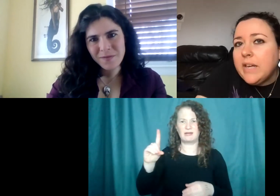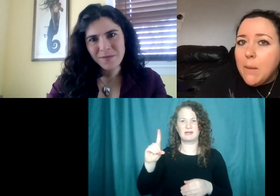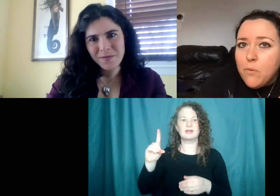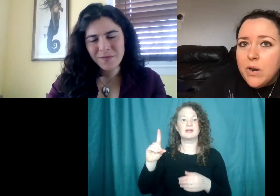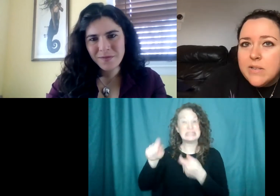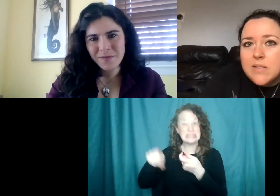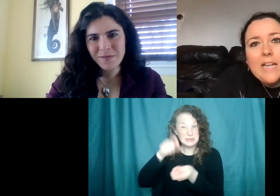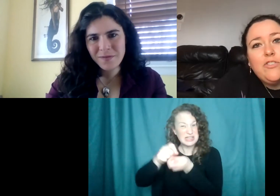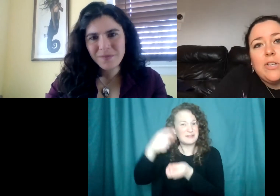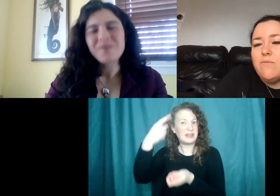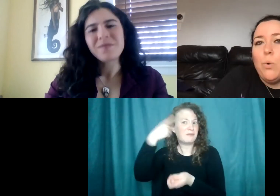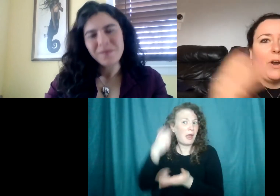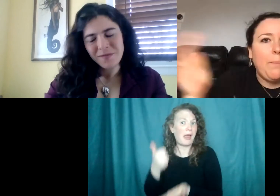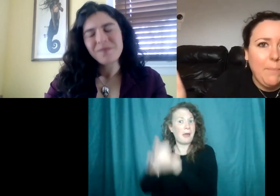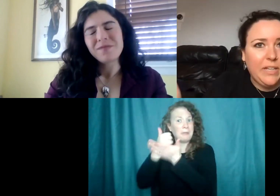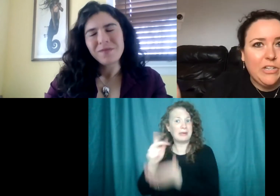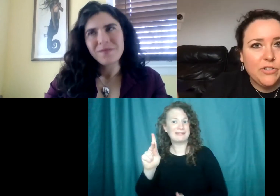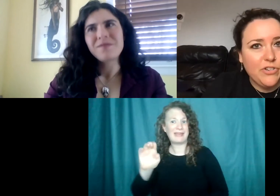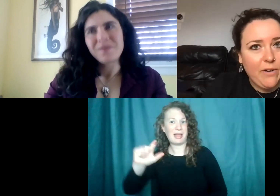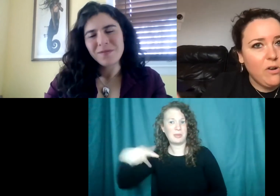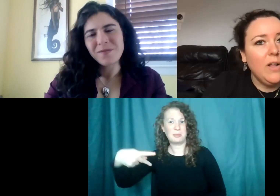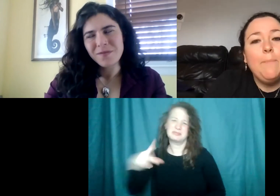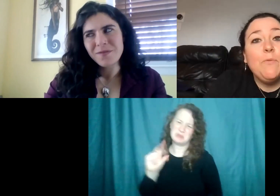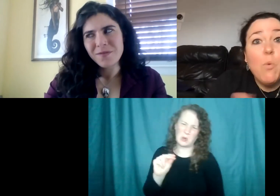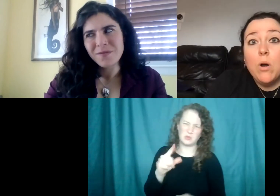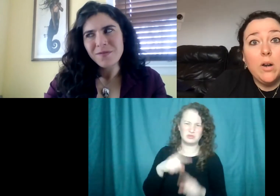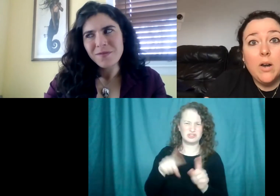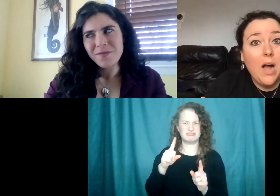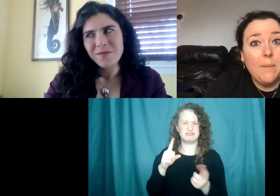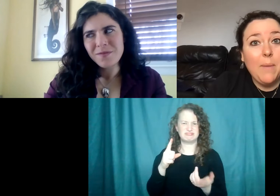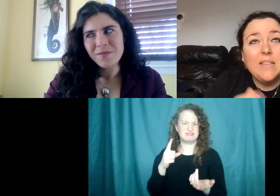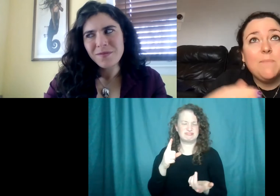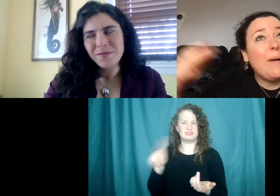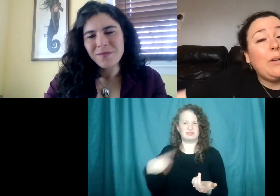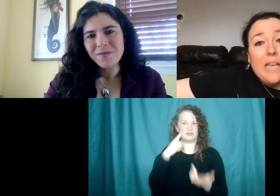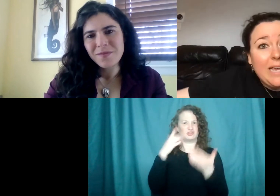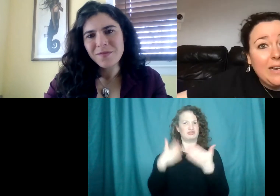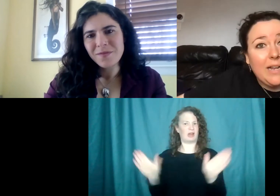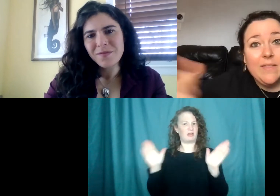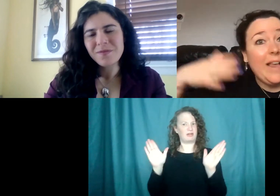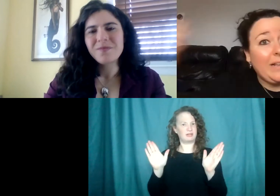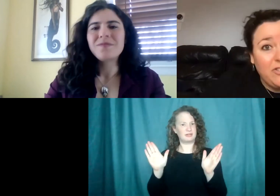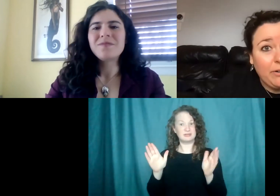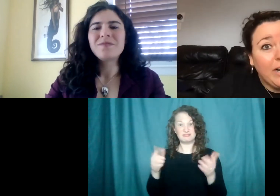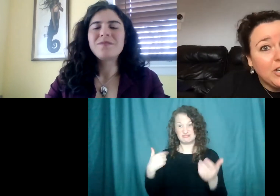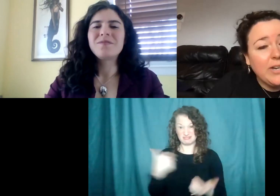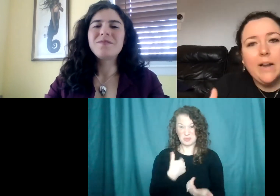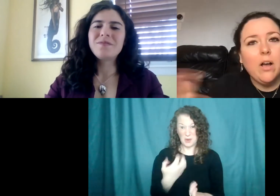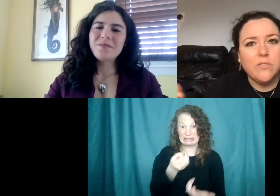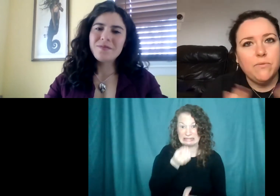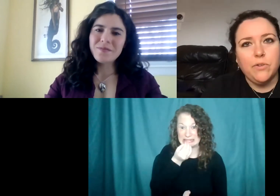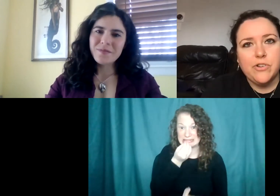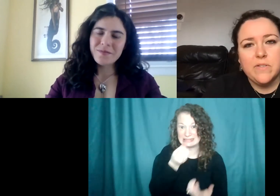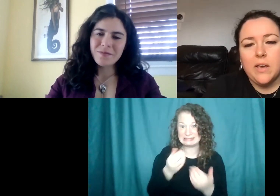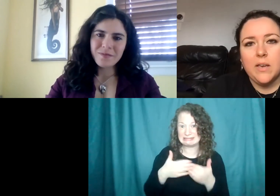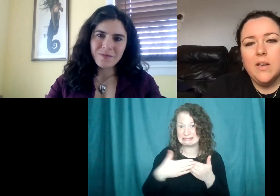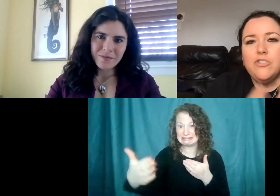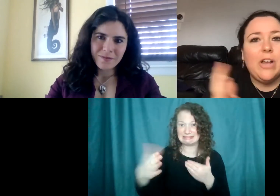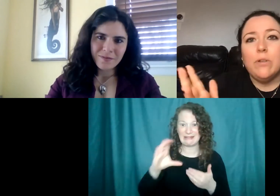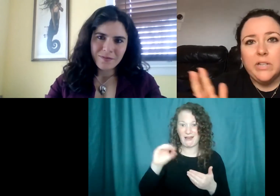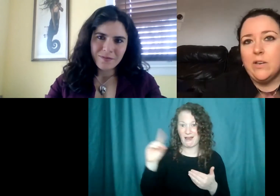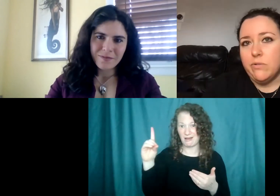for the kelp forests, it's just for their populations in general, for us to be able to eat in the next generation, and also for just